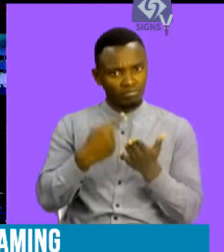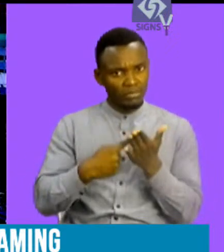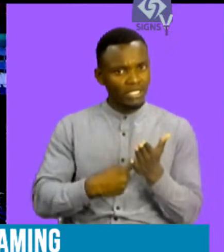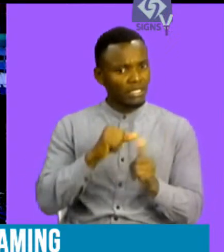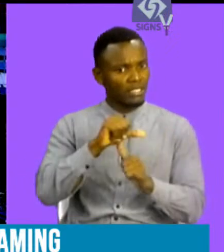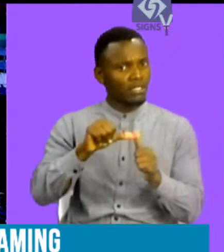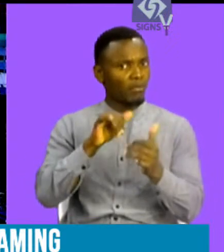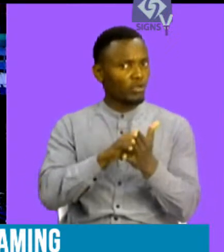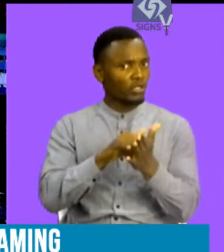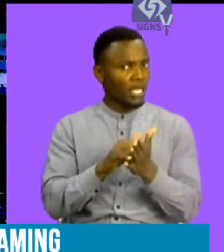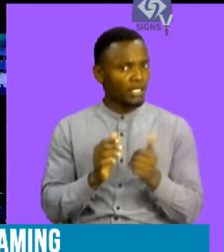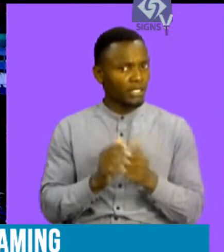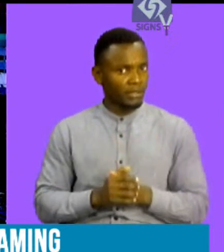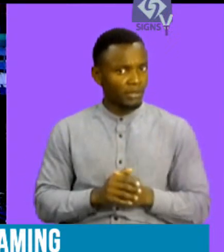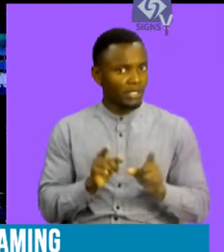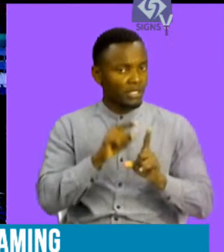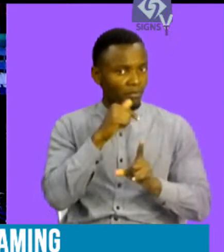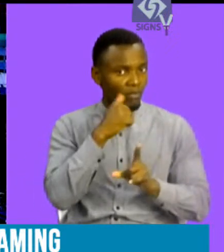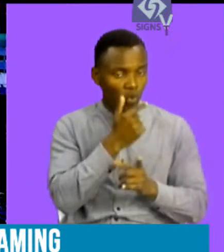it and its composition?